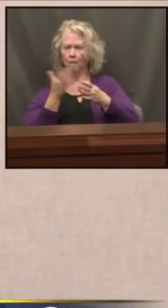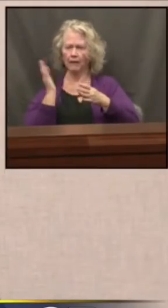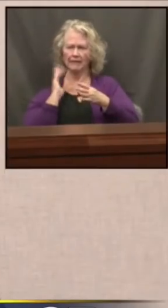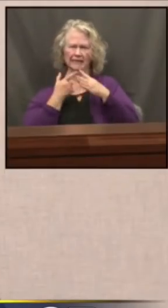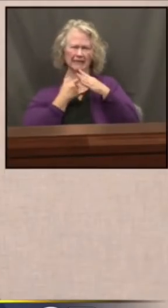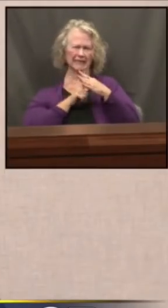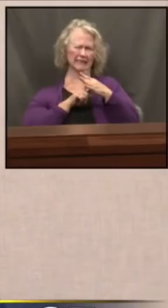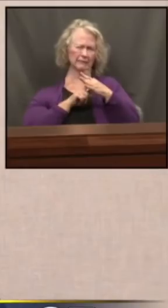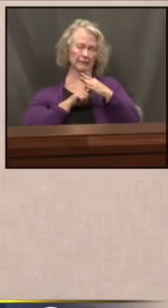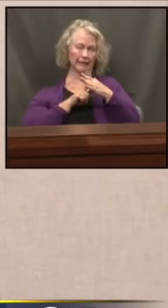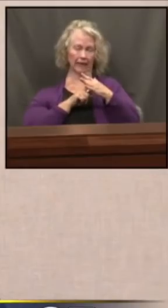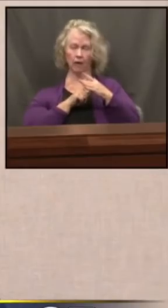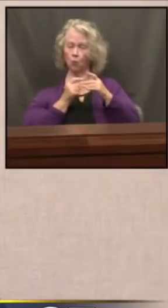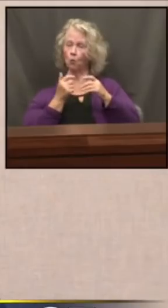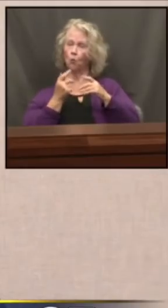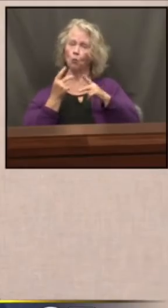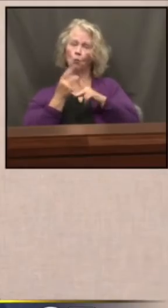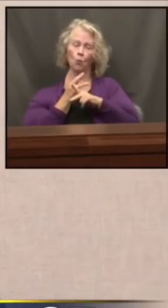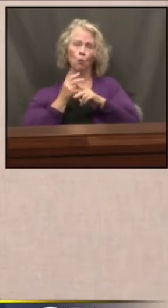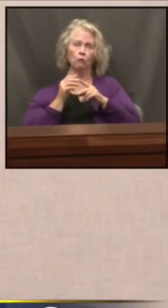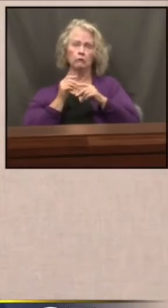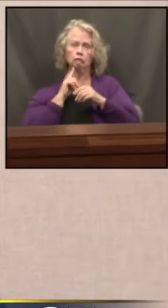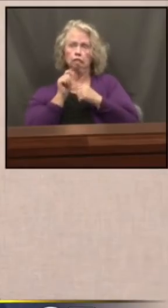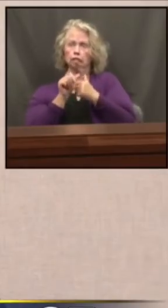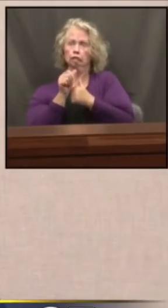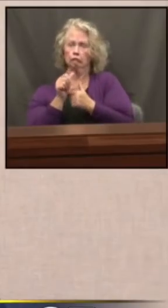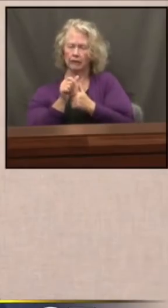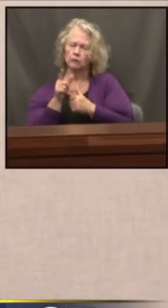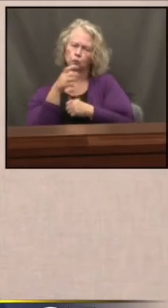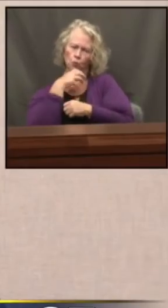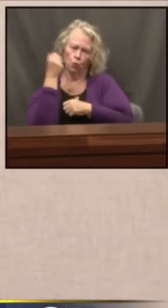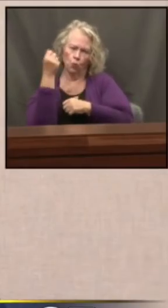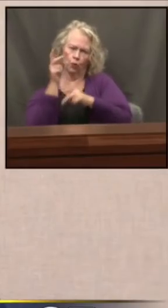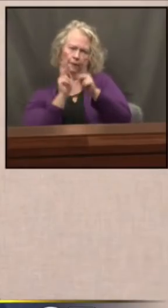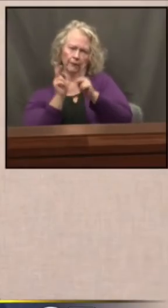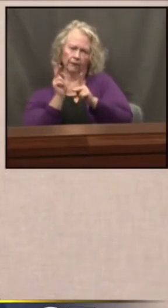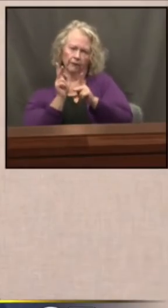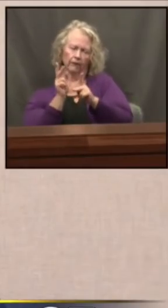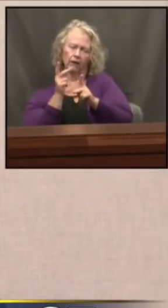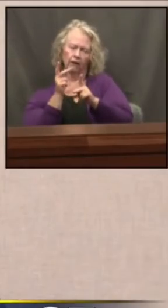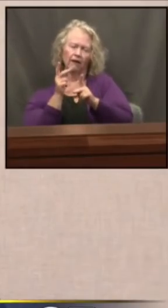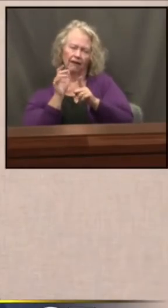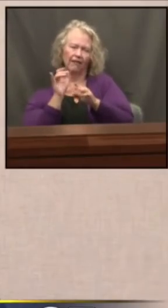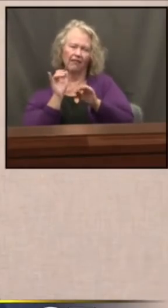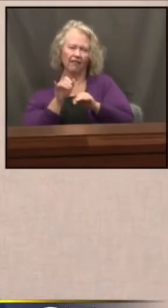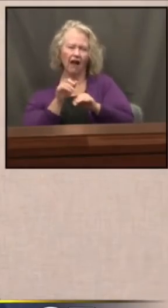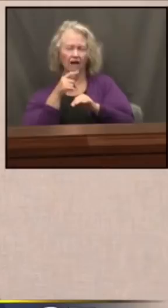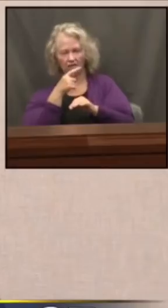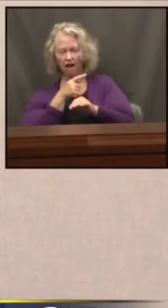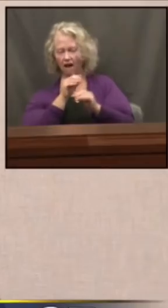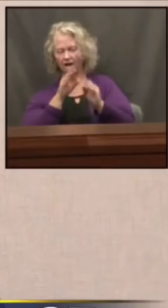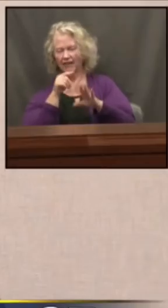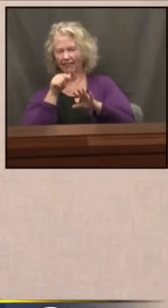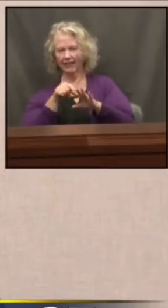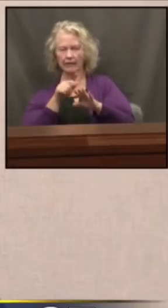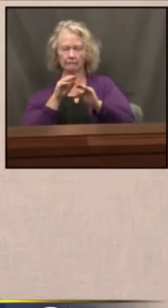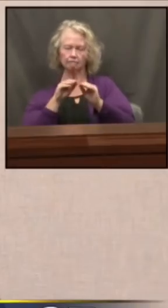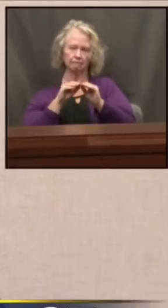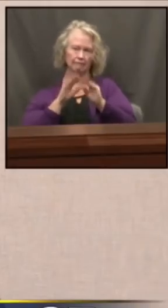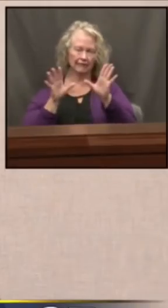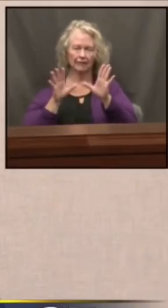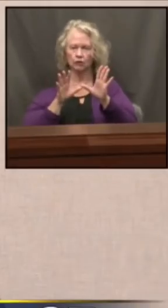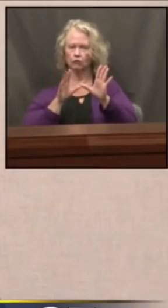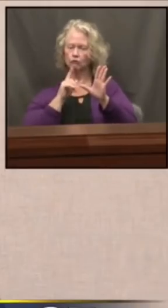affected by COVID-19 are our older adults. And so this is a very clear message that for older people,